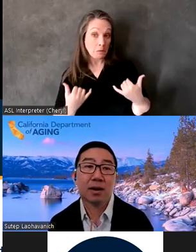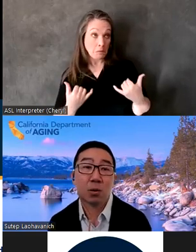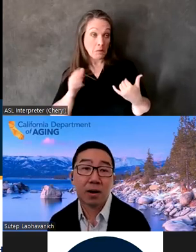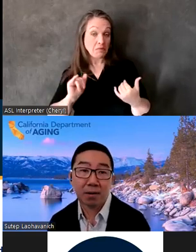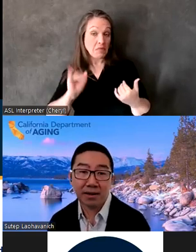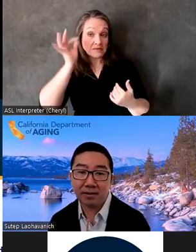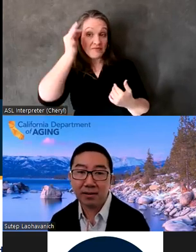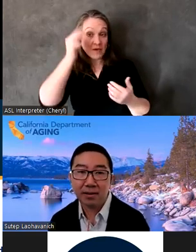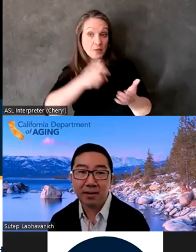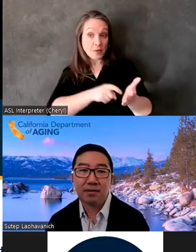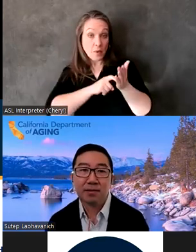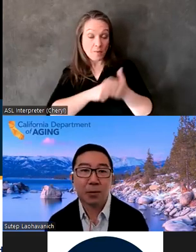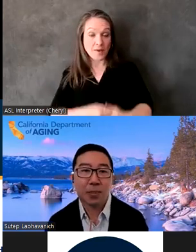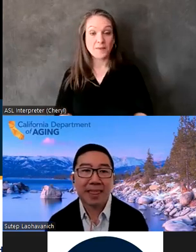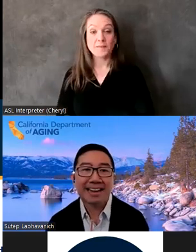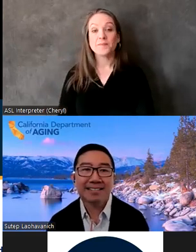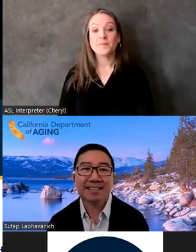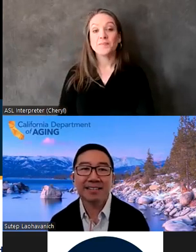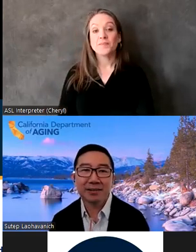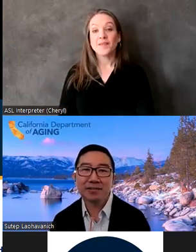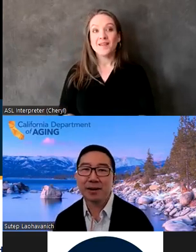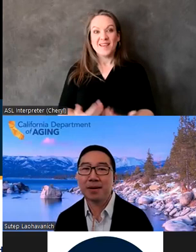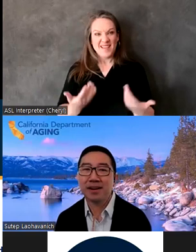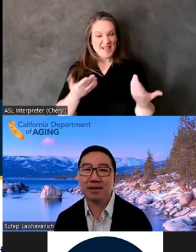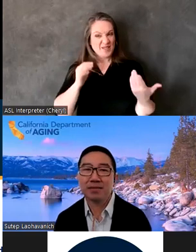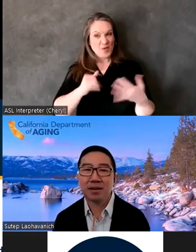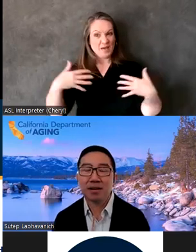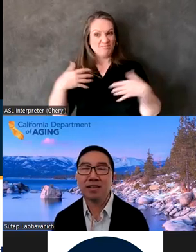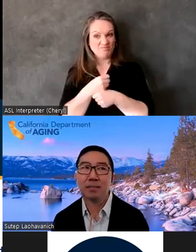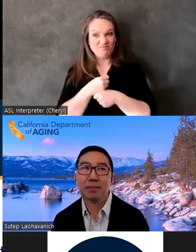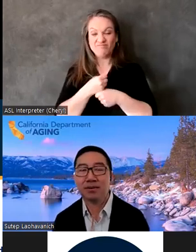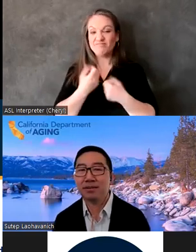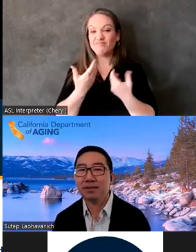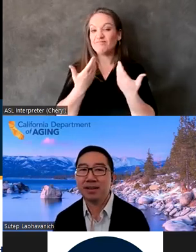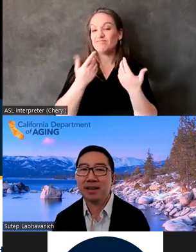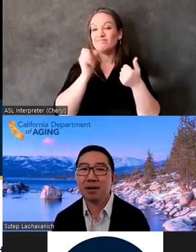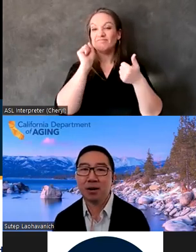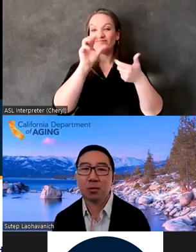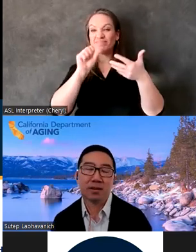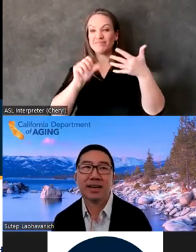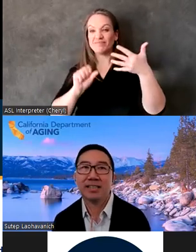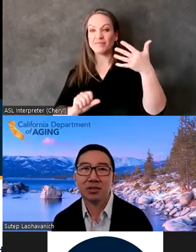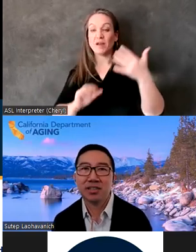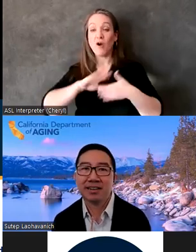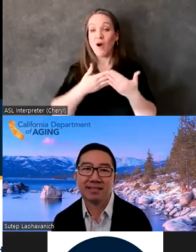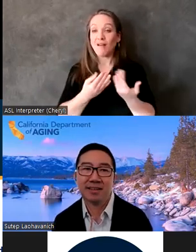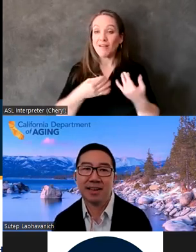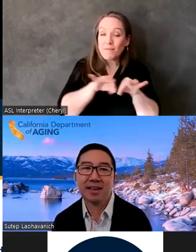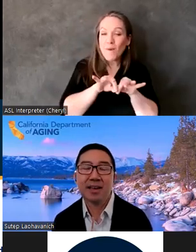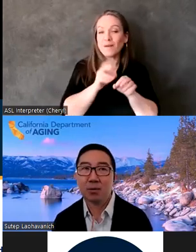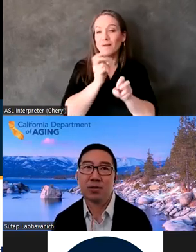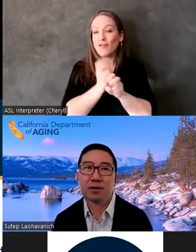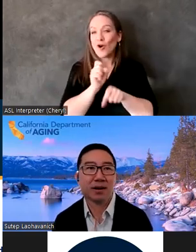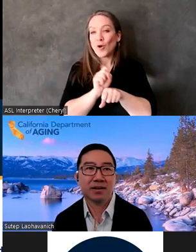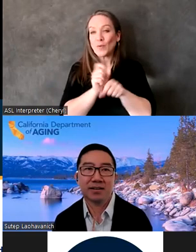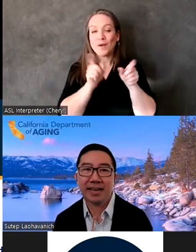federal requirement. So that is a little summary of all the important and hard work that continues here at CDA